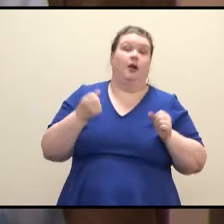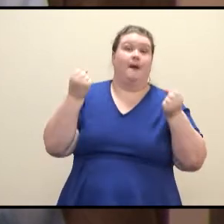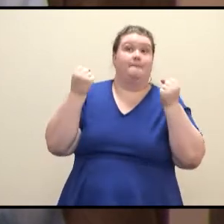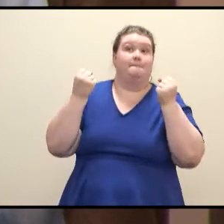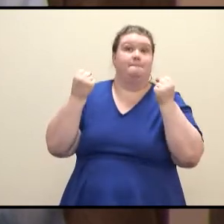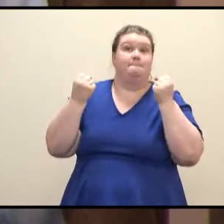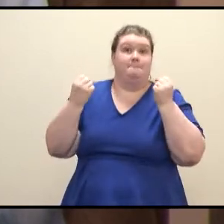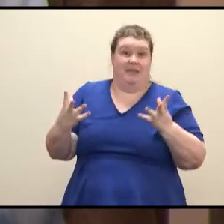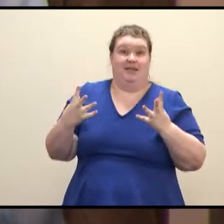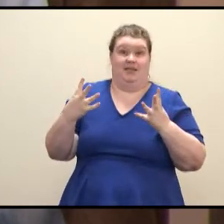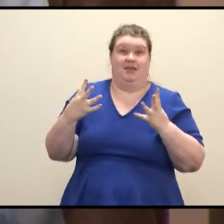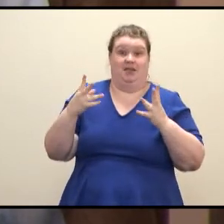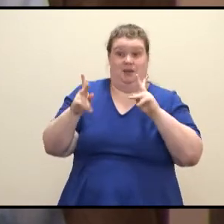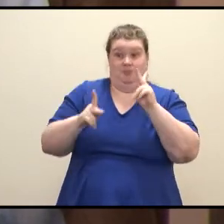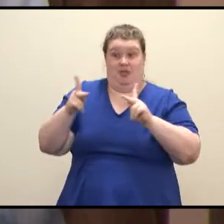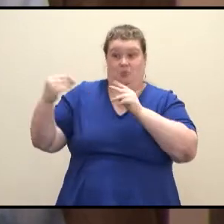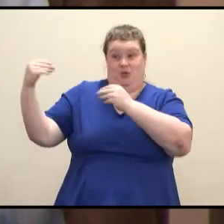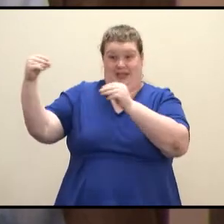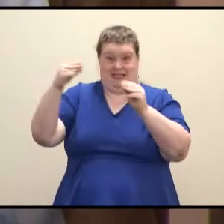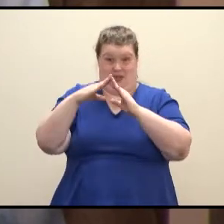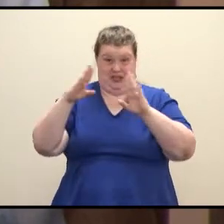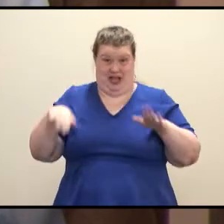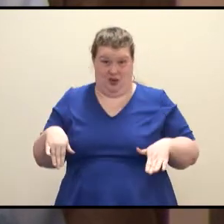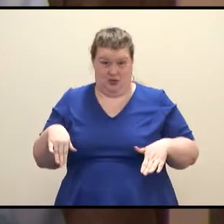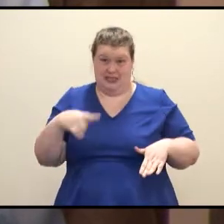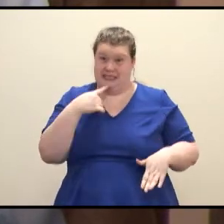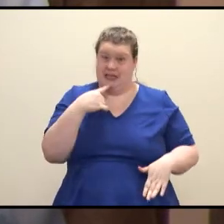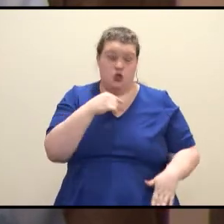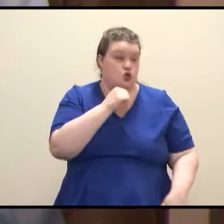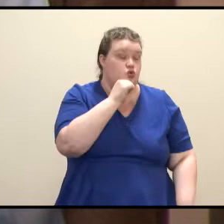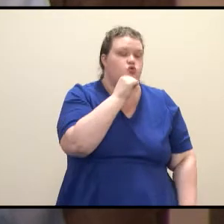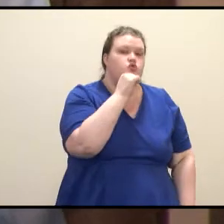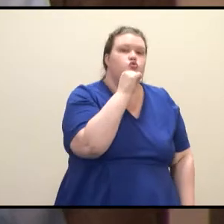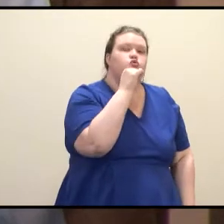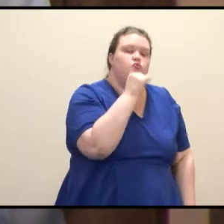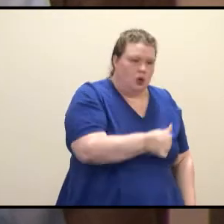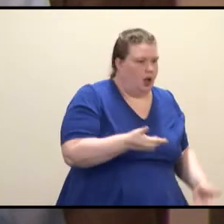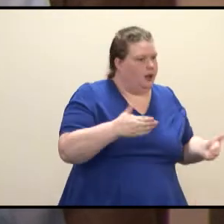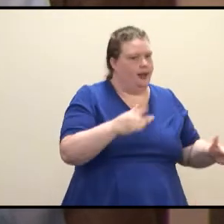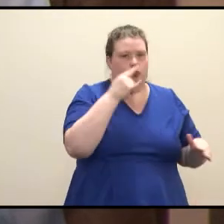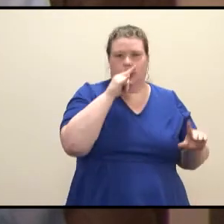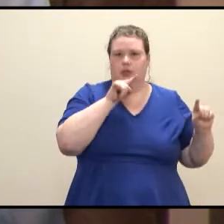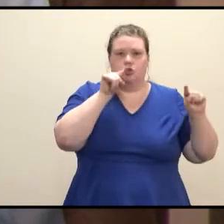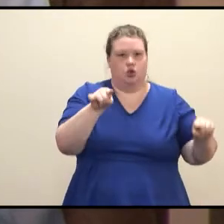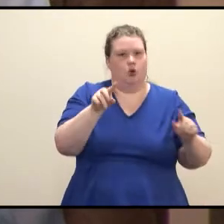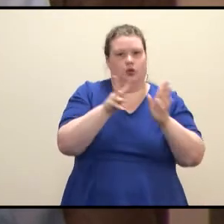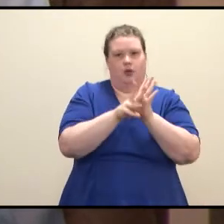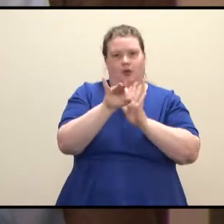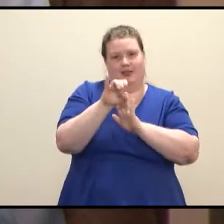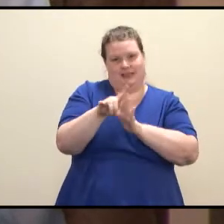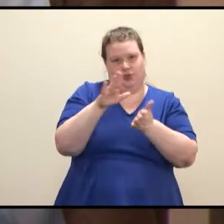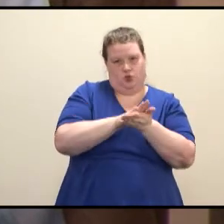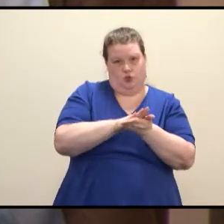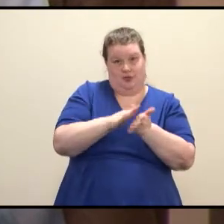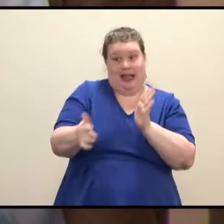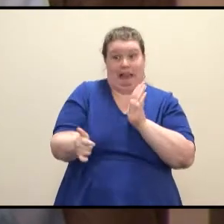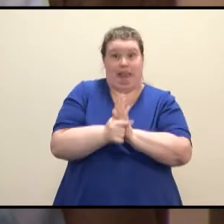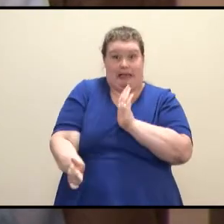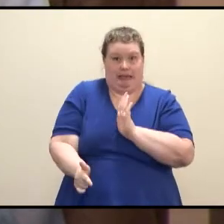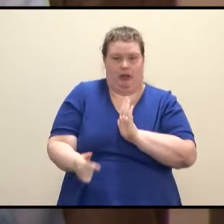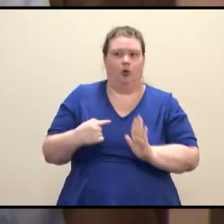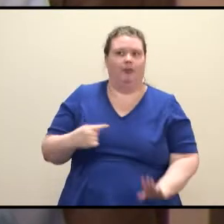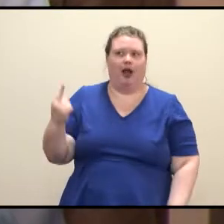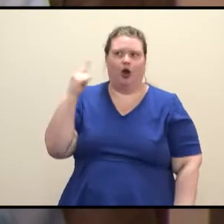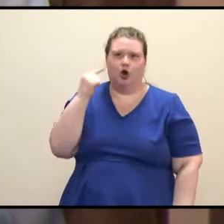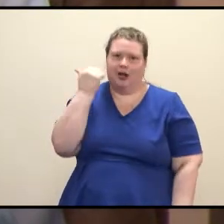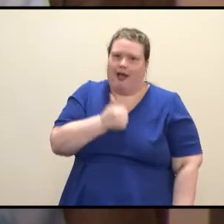town, do not get your kids in Waco ISD schools. I heard it almost every day, which is illegal, but